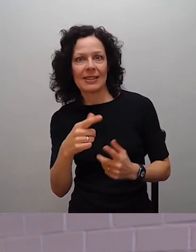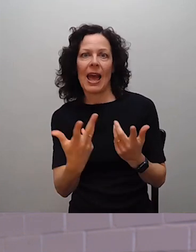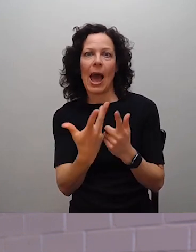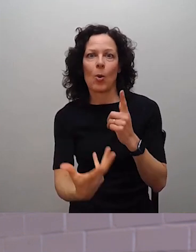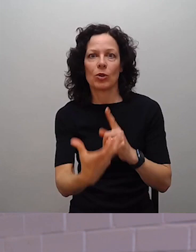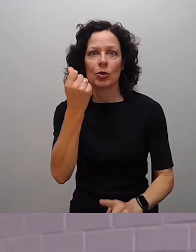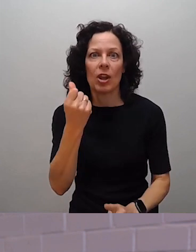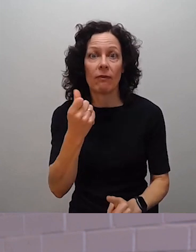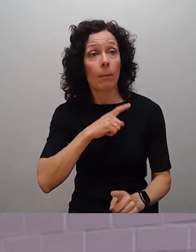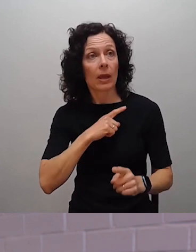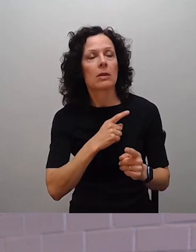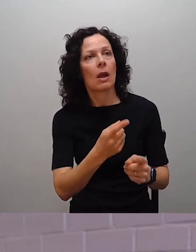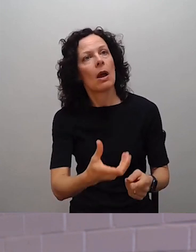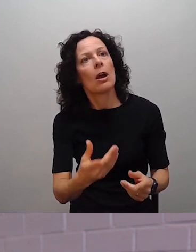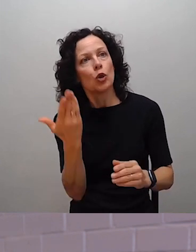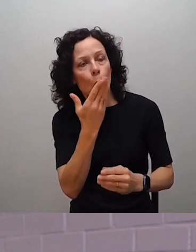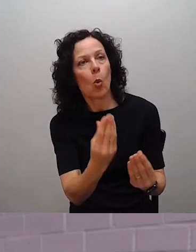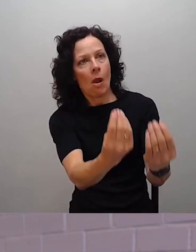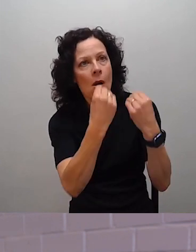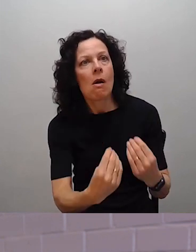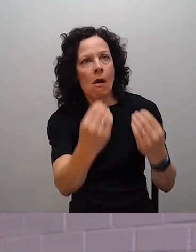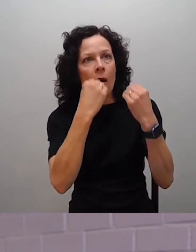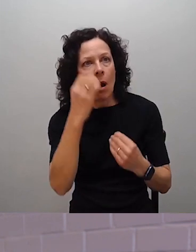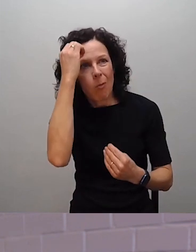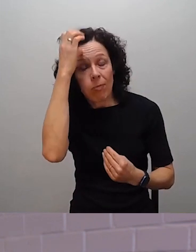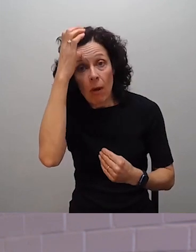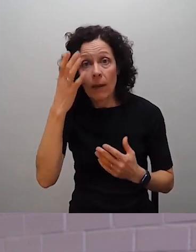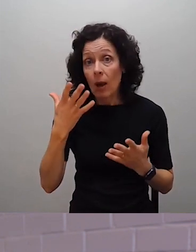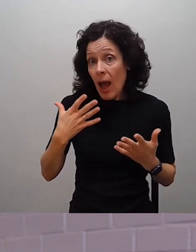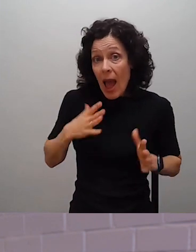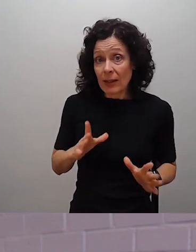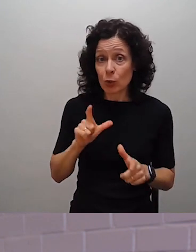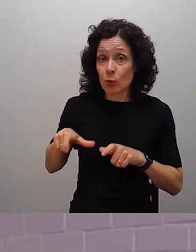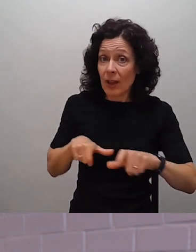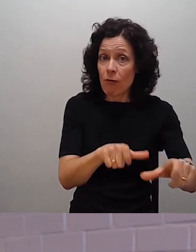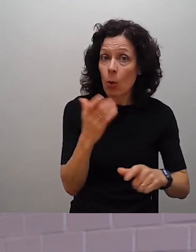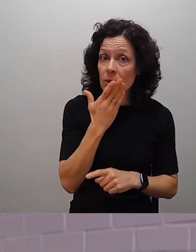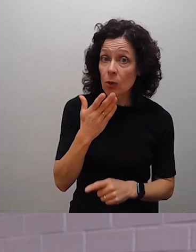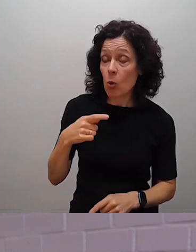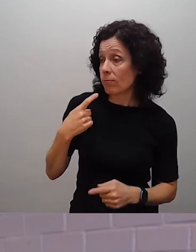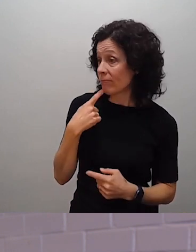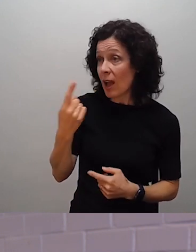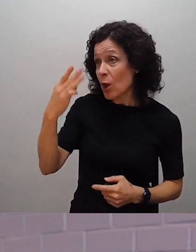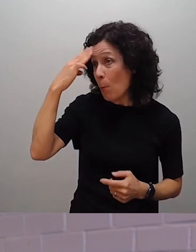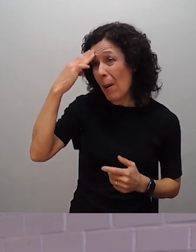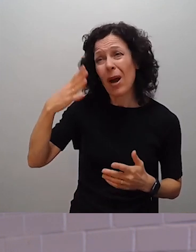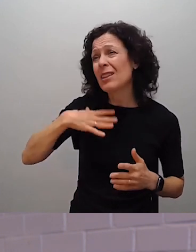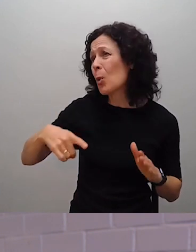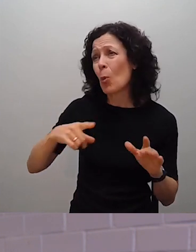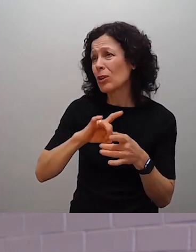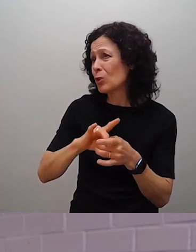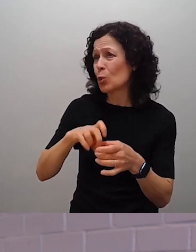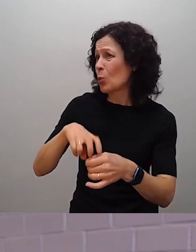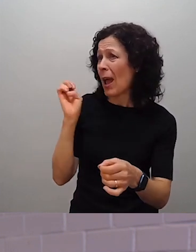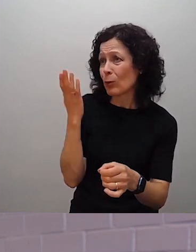do it, because I'm getting taught. So I had to stay in school, and I did say to my mum, I said, I don't want to leave. I